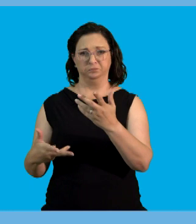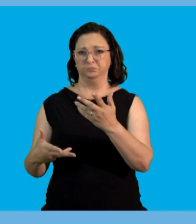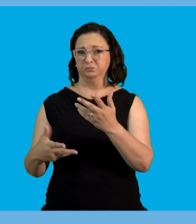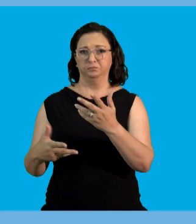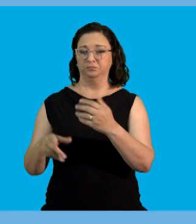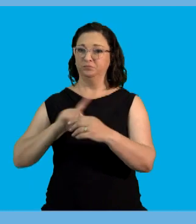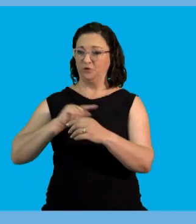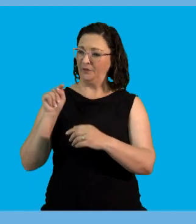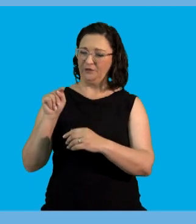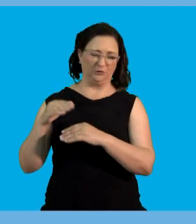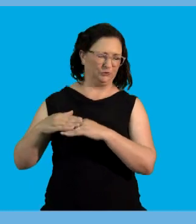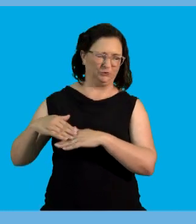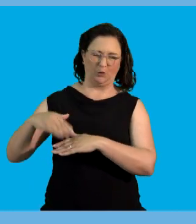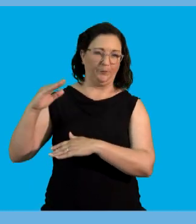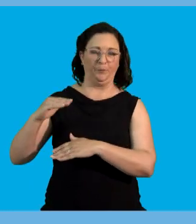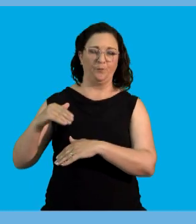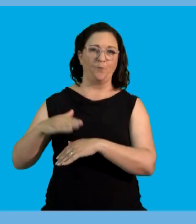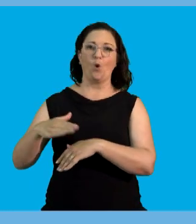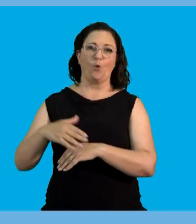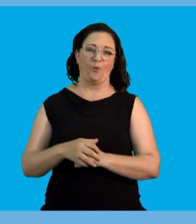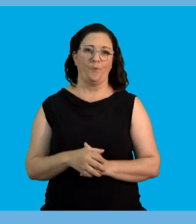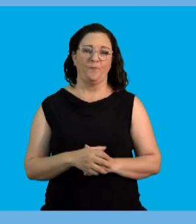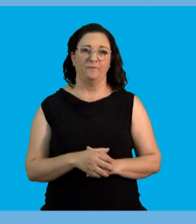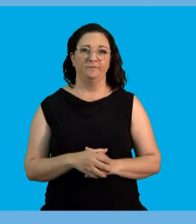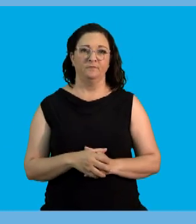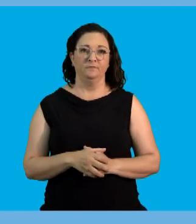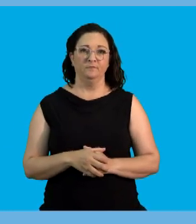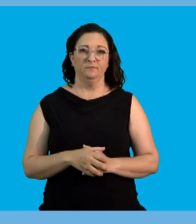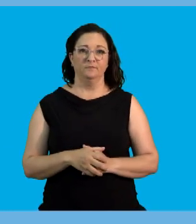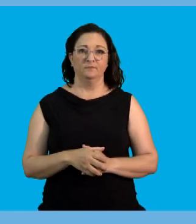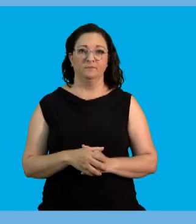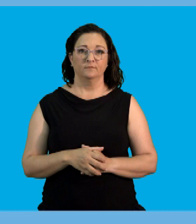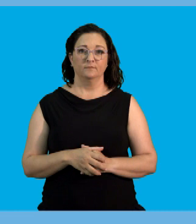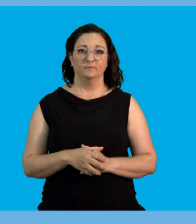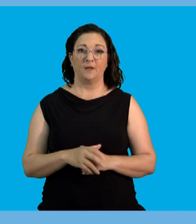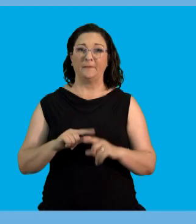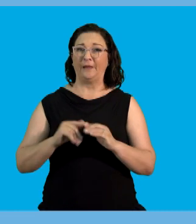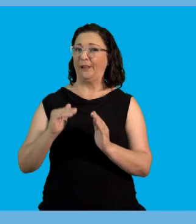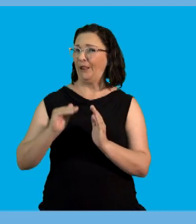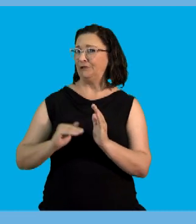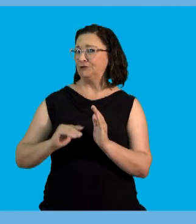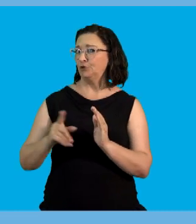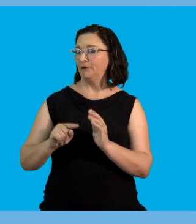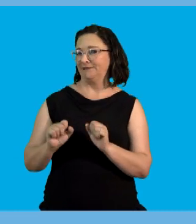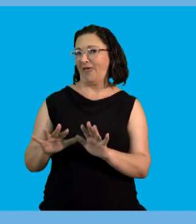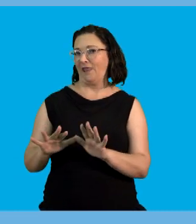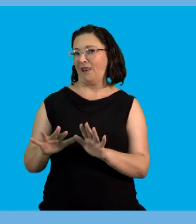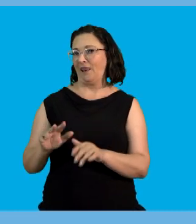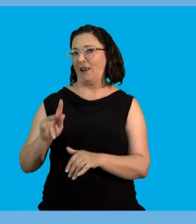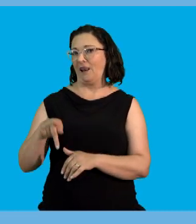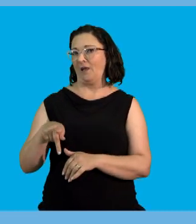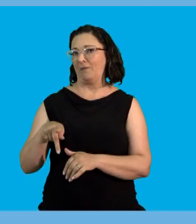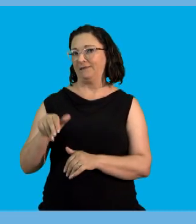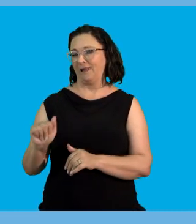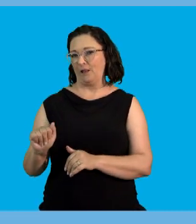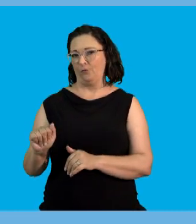other materials. So the one that expands the least is going to be our platinum alloy, because it's 10 and